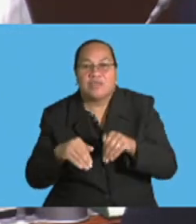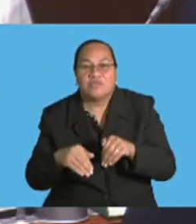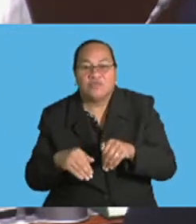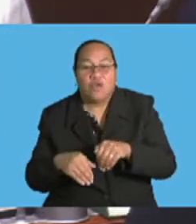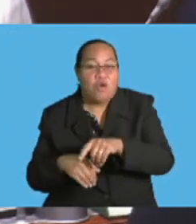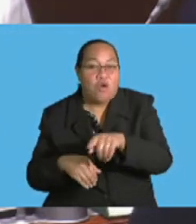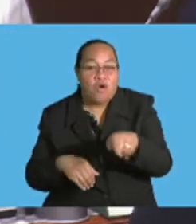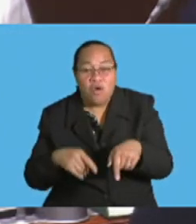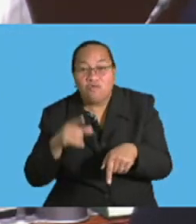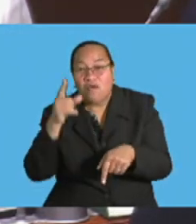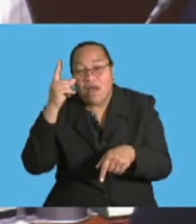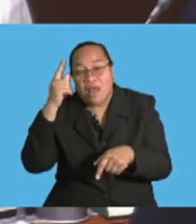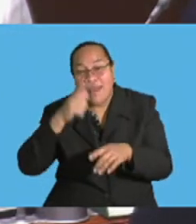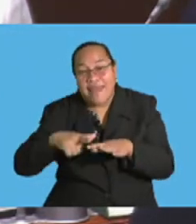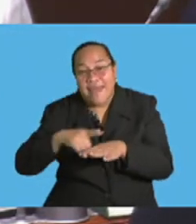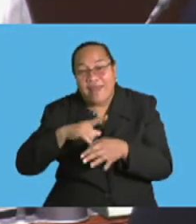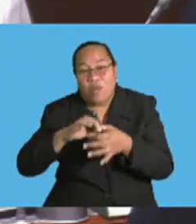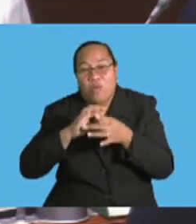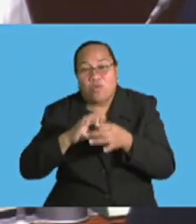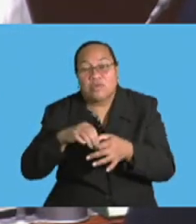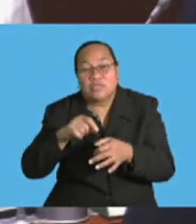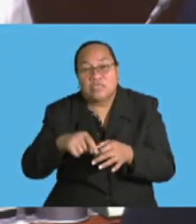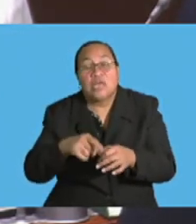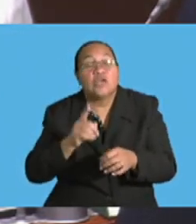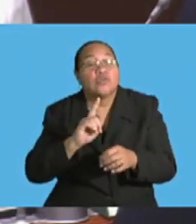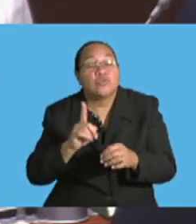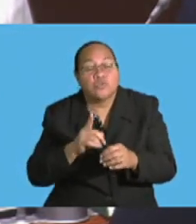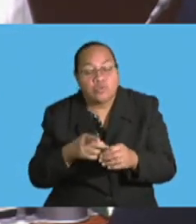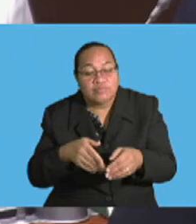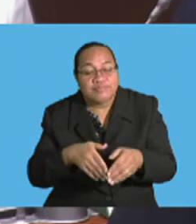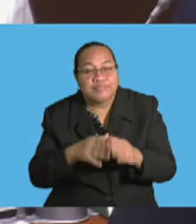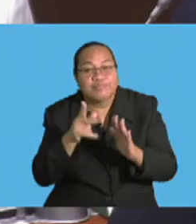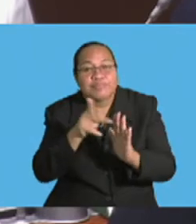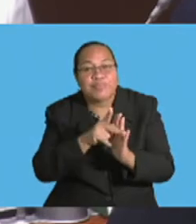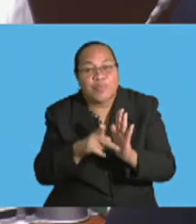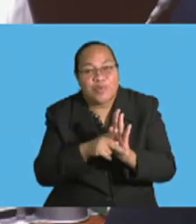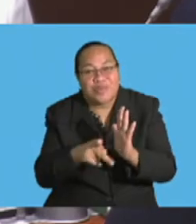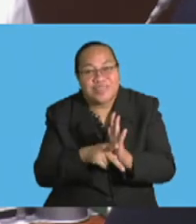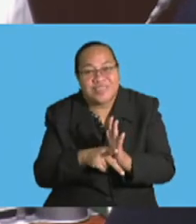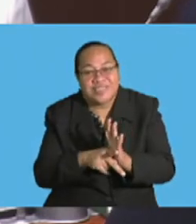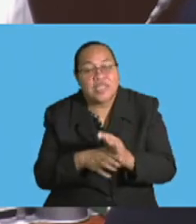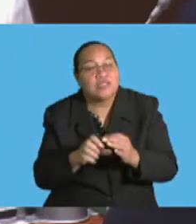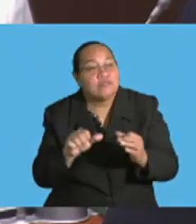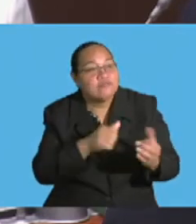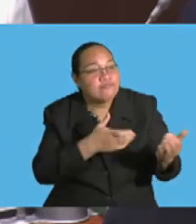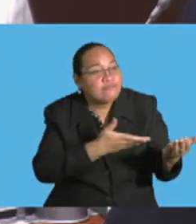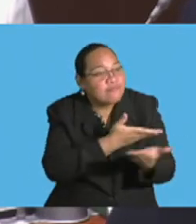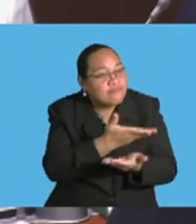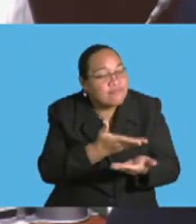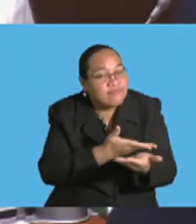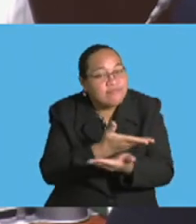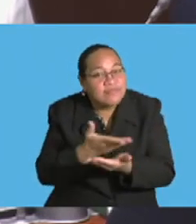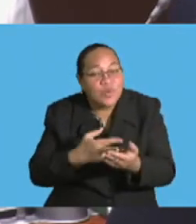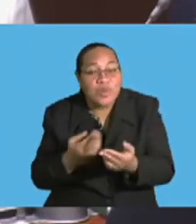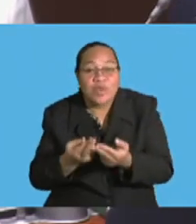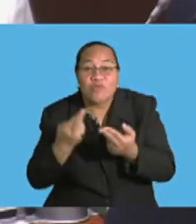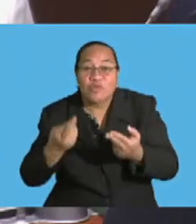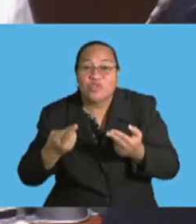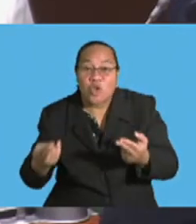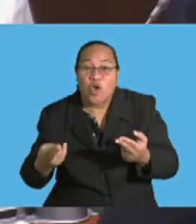resource owners in policy development. In consultation with resource